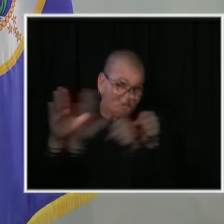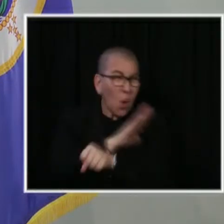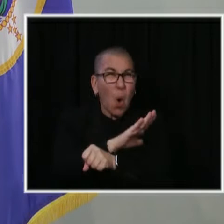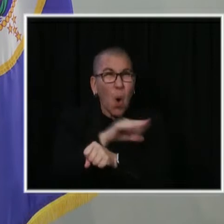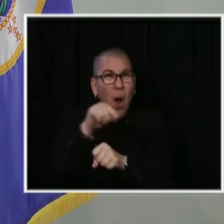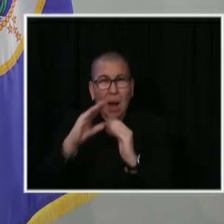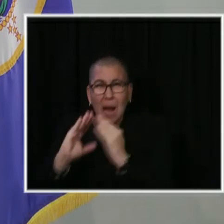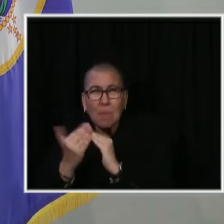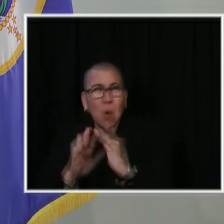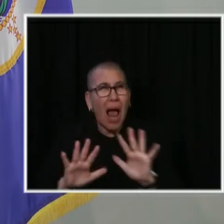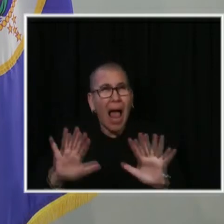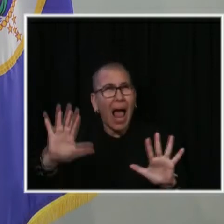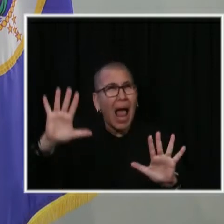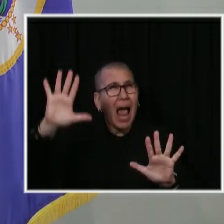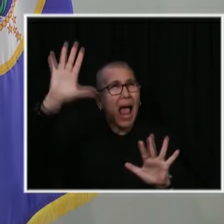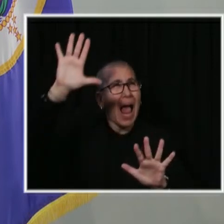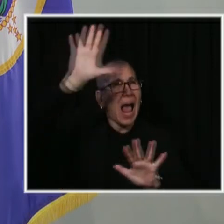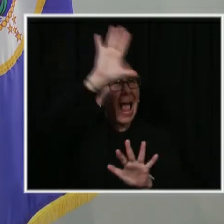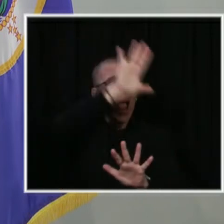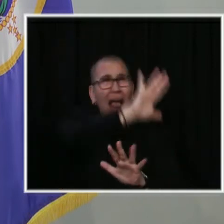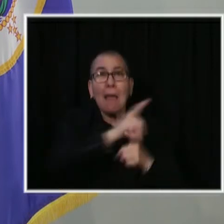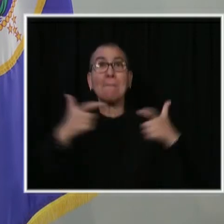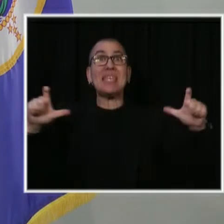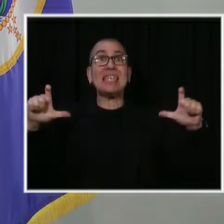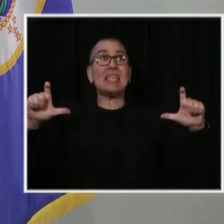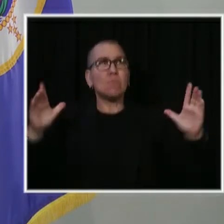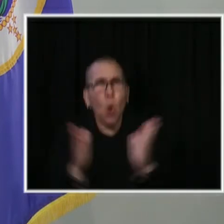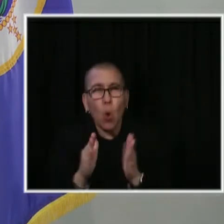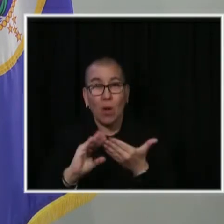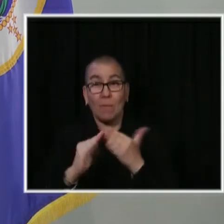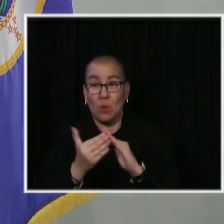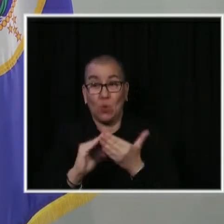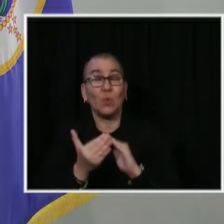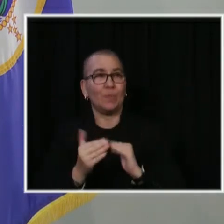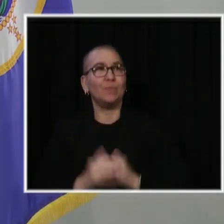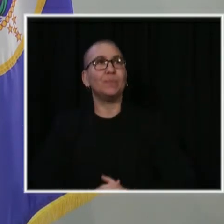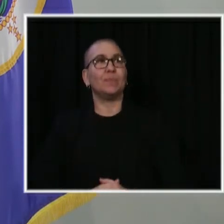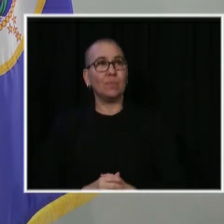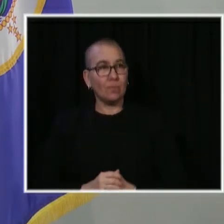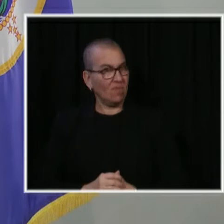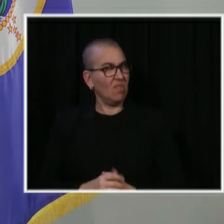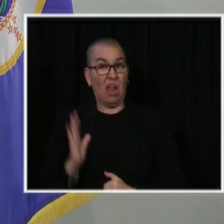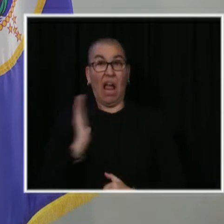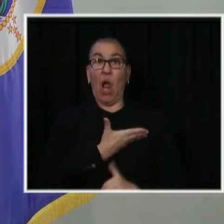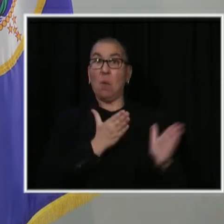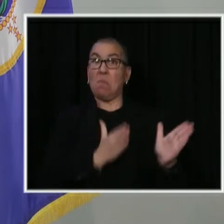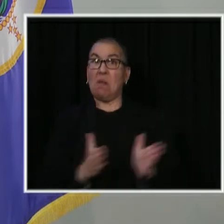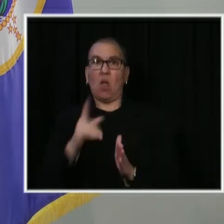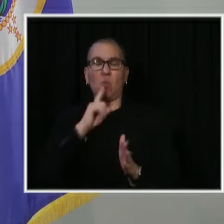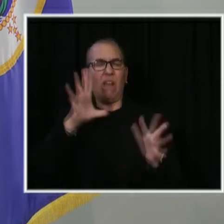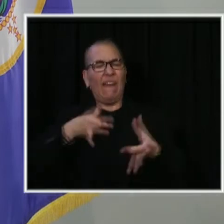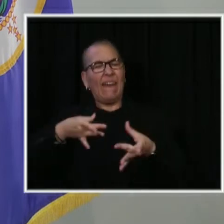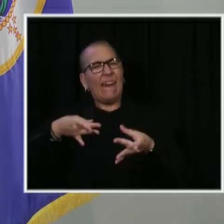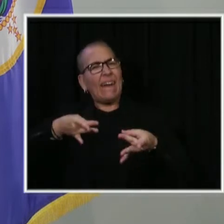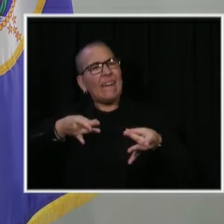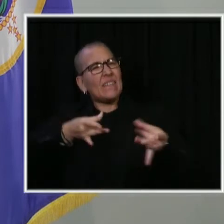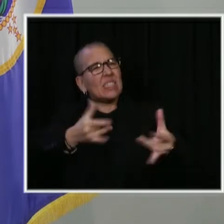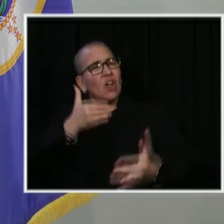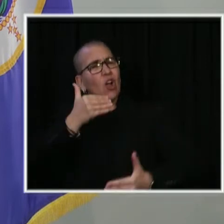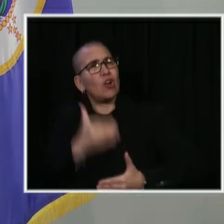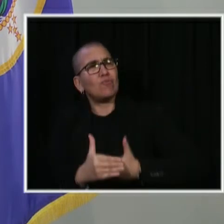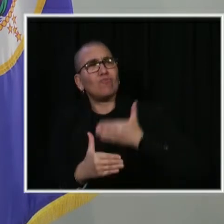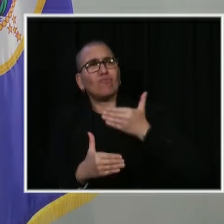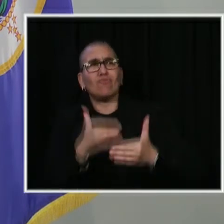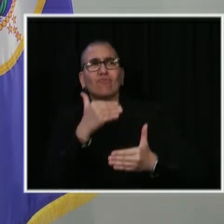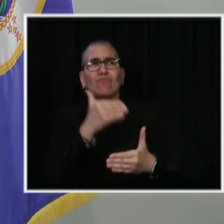amongst those community hardest hit and communities of color. Minnesota's got a plan on this. We are executing that plan. We are holding ourselves accountable